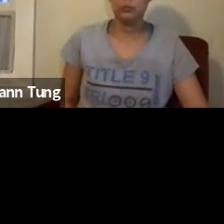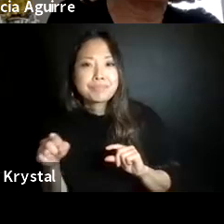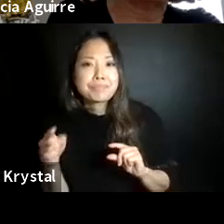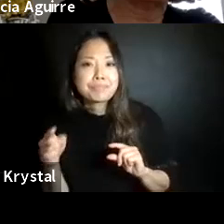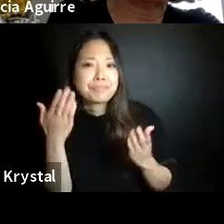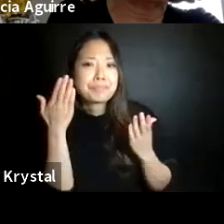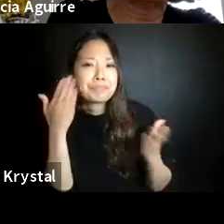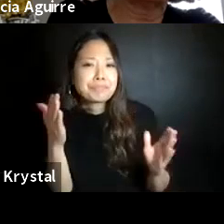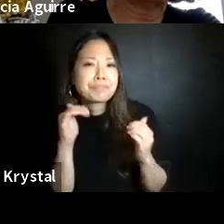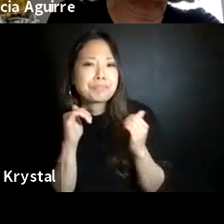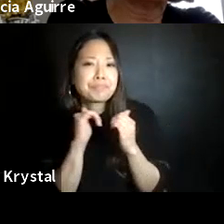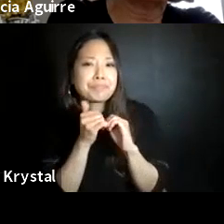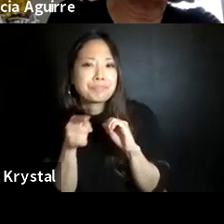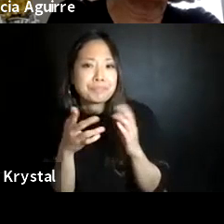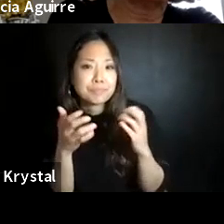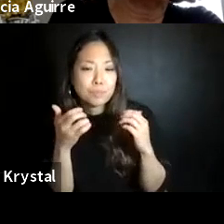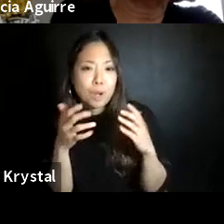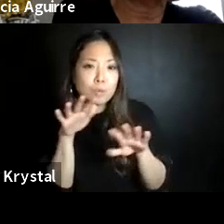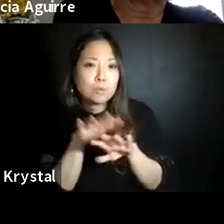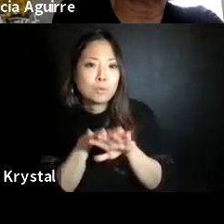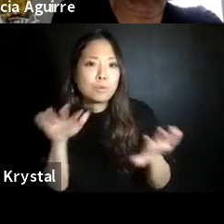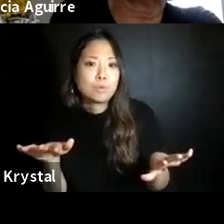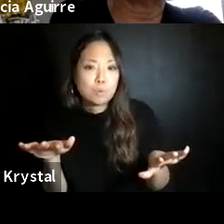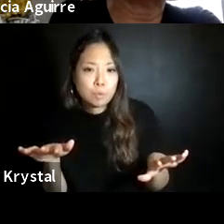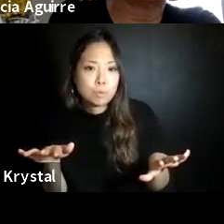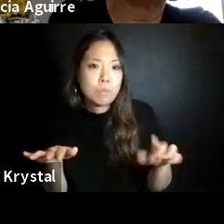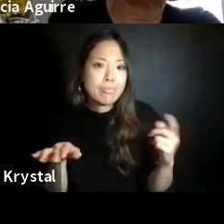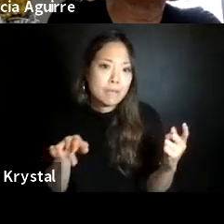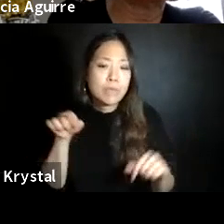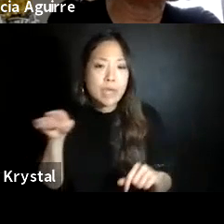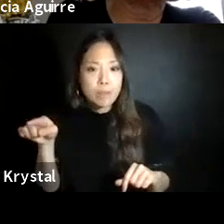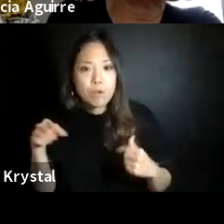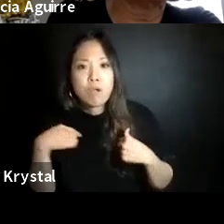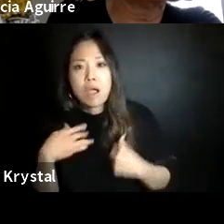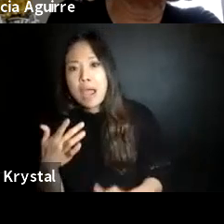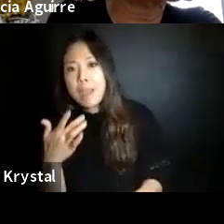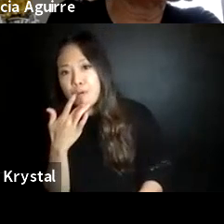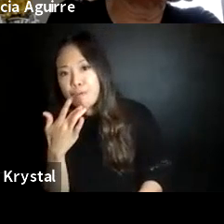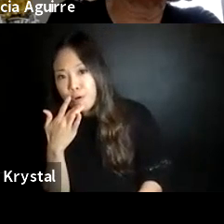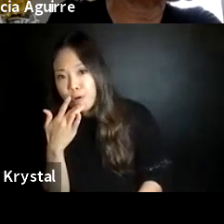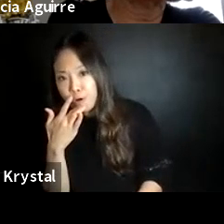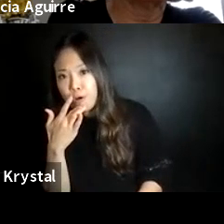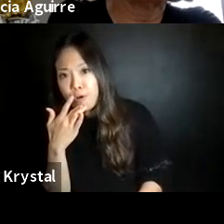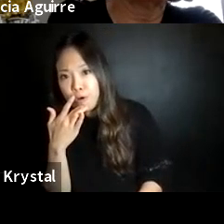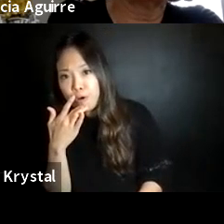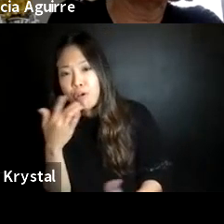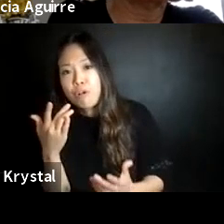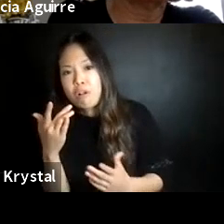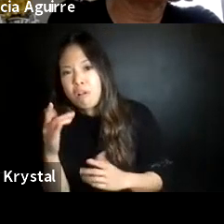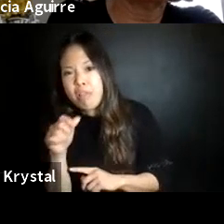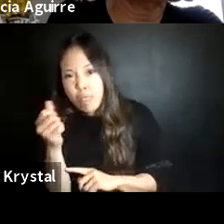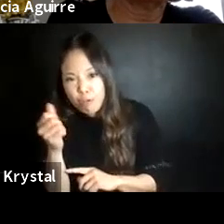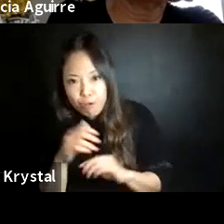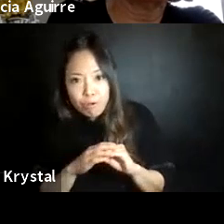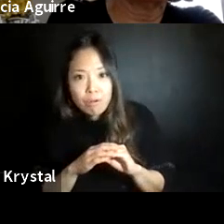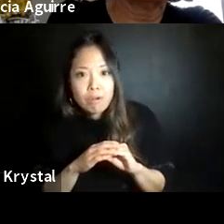the other. Yes. I would prefer the latter. Yeah. If we must include lottery at all.